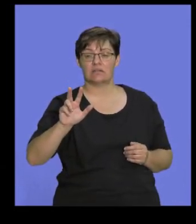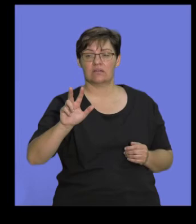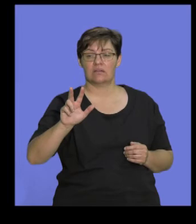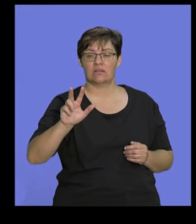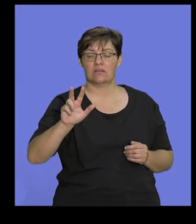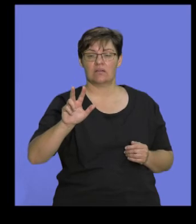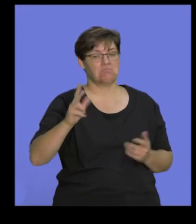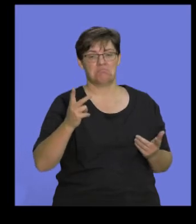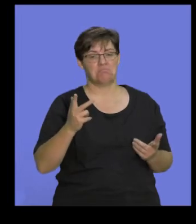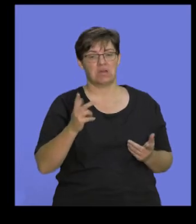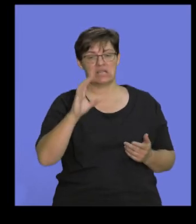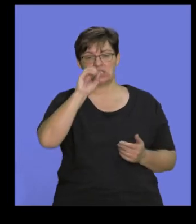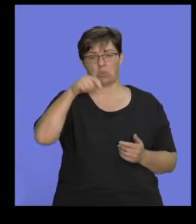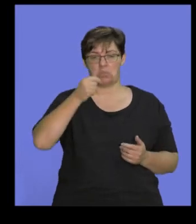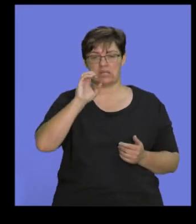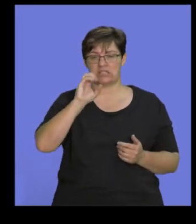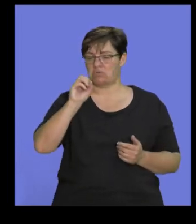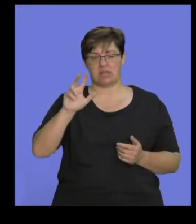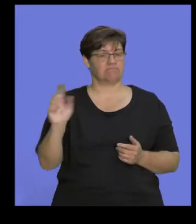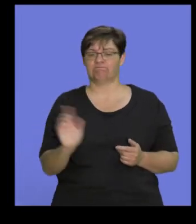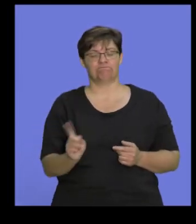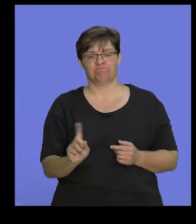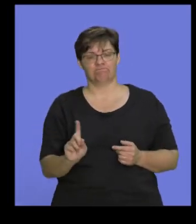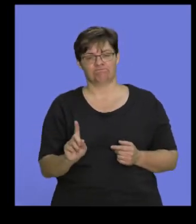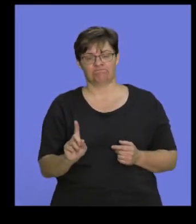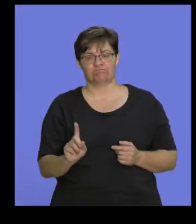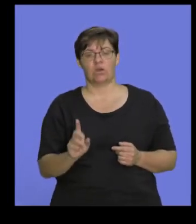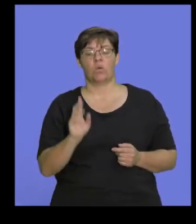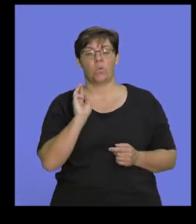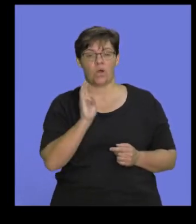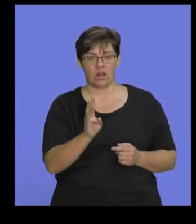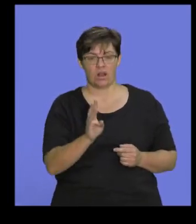not be just 0.08, but it's going to be